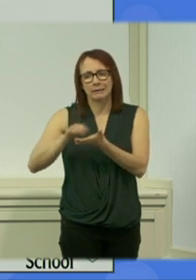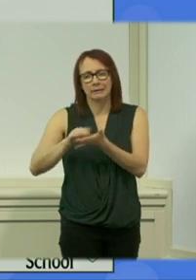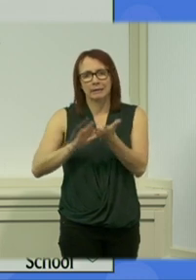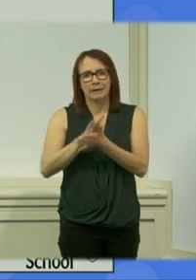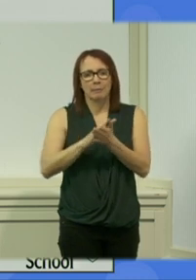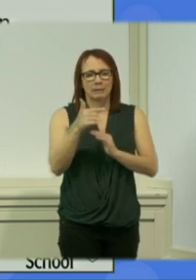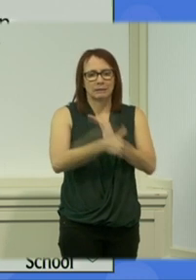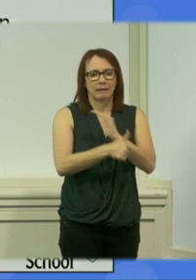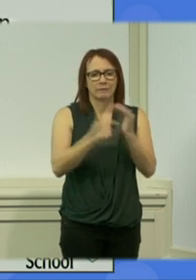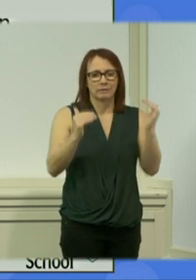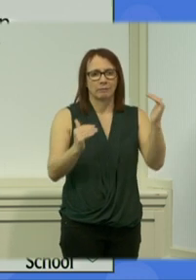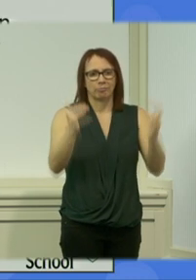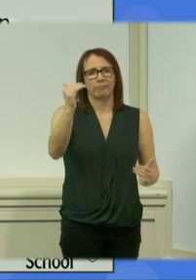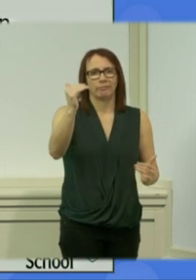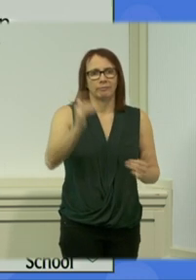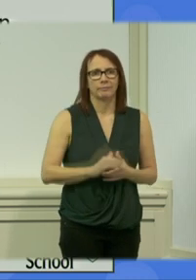share of GDP.